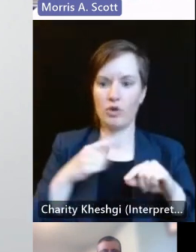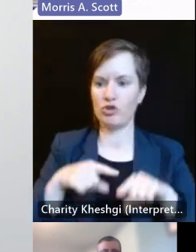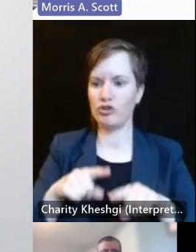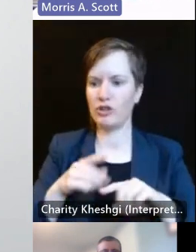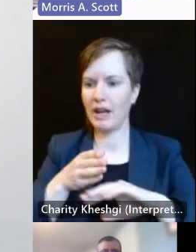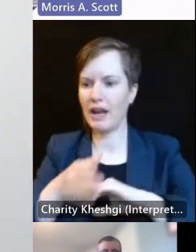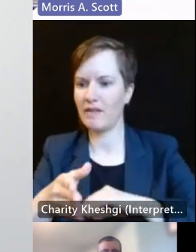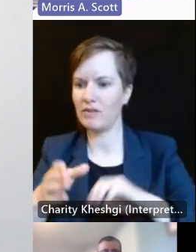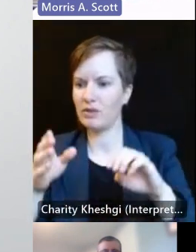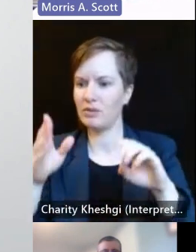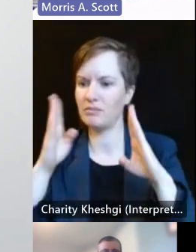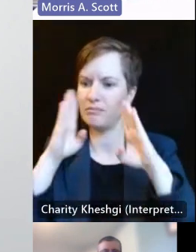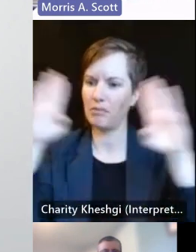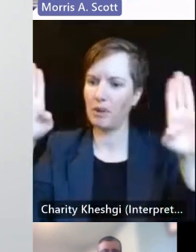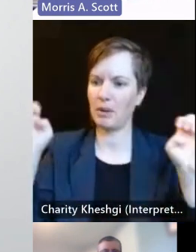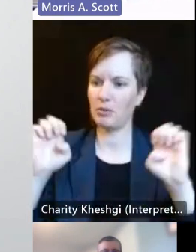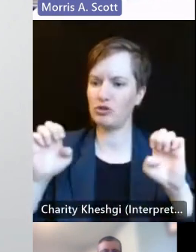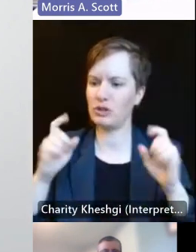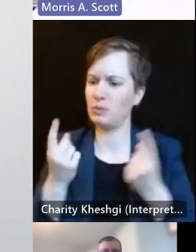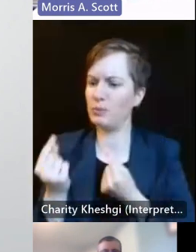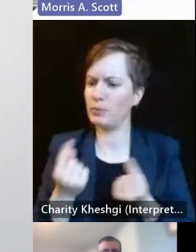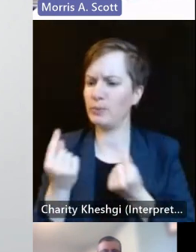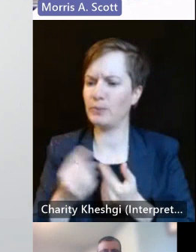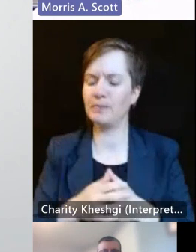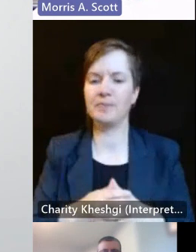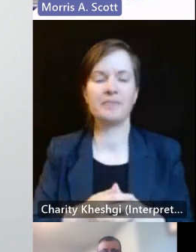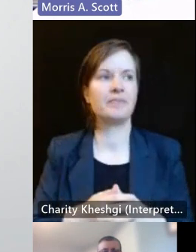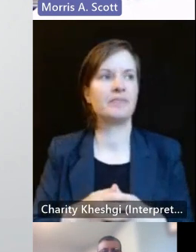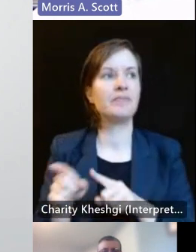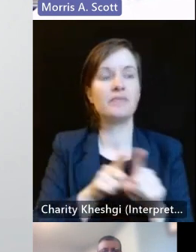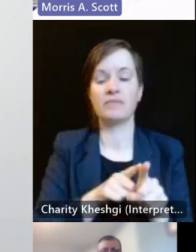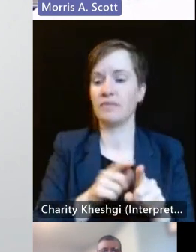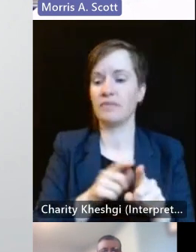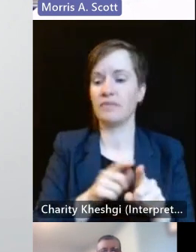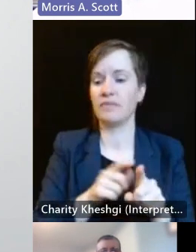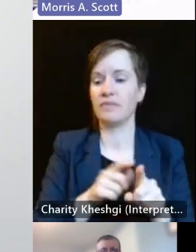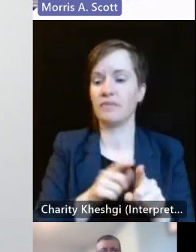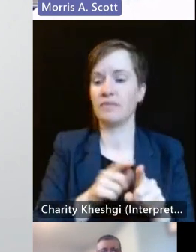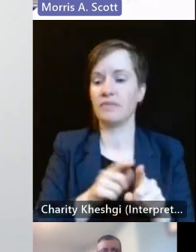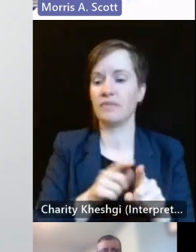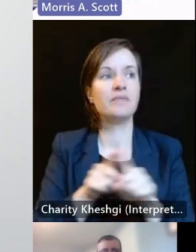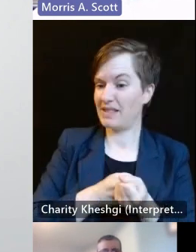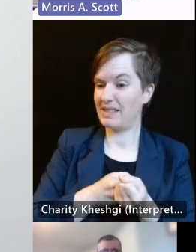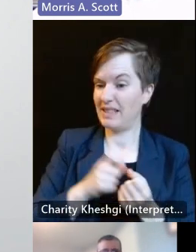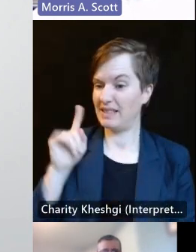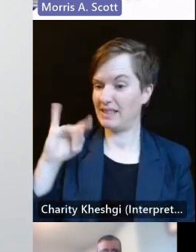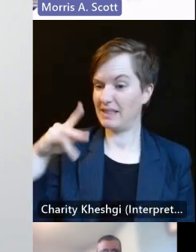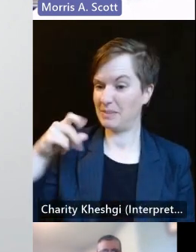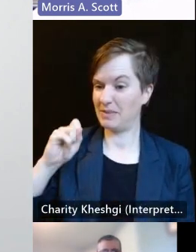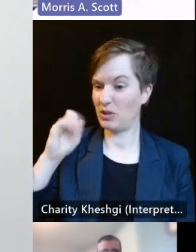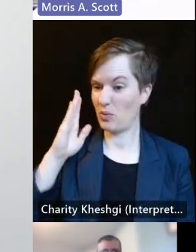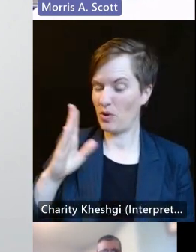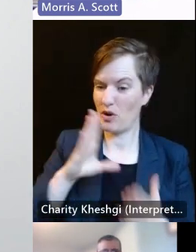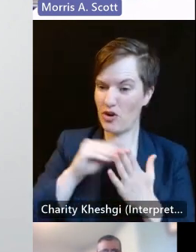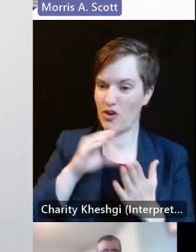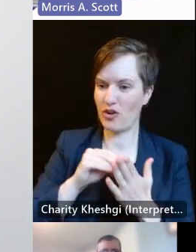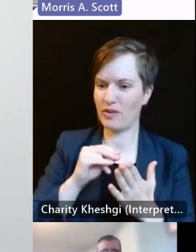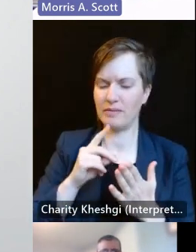about self-advocacy tips that will help individuals with disabilities to advocate for their